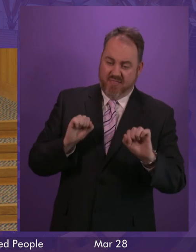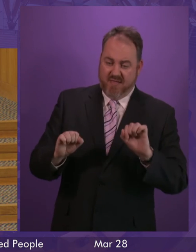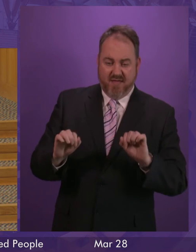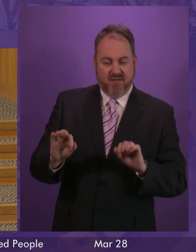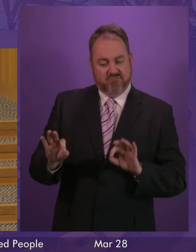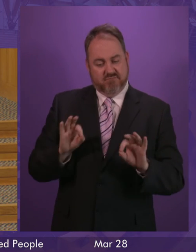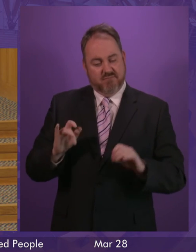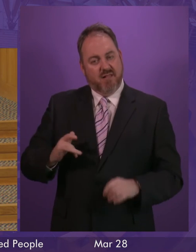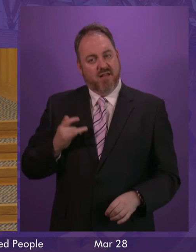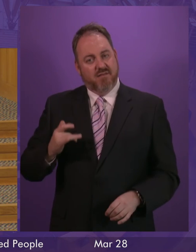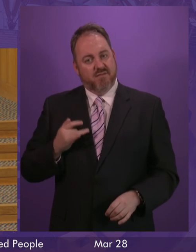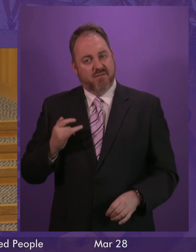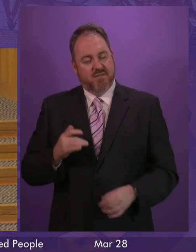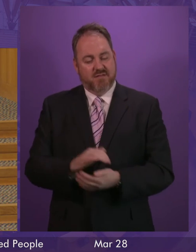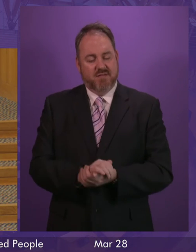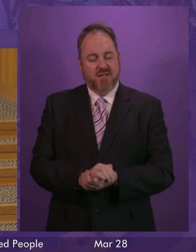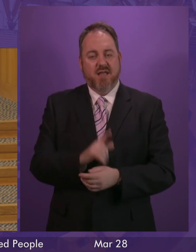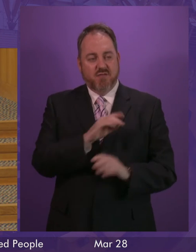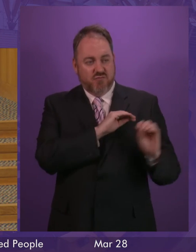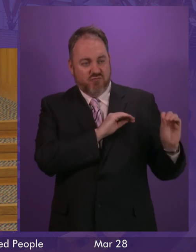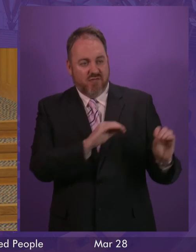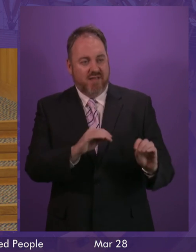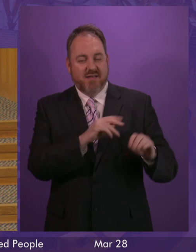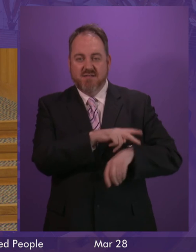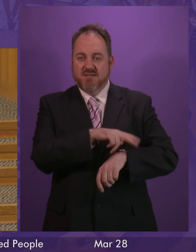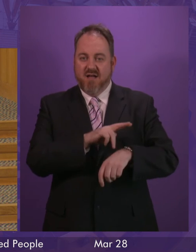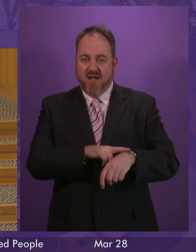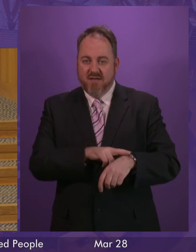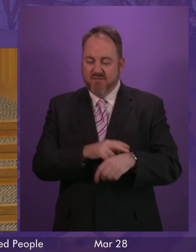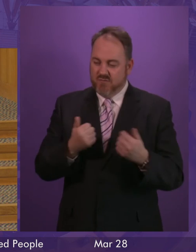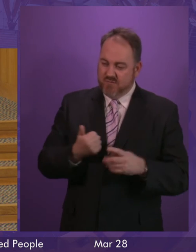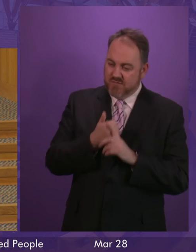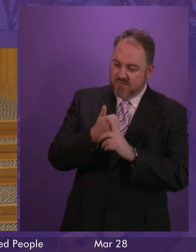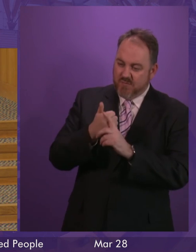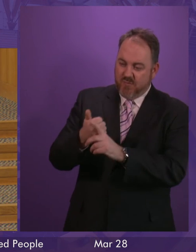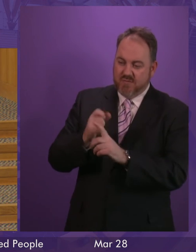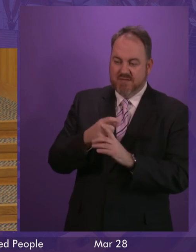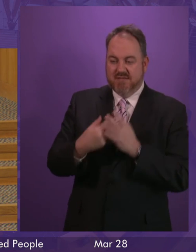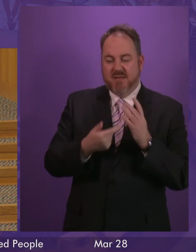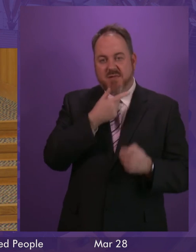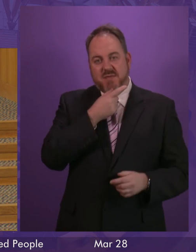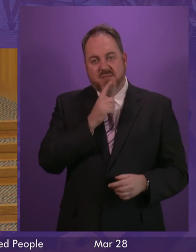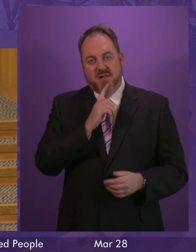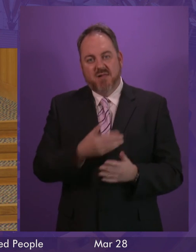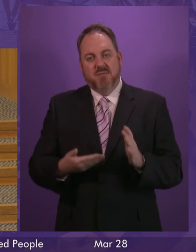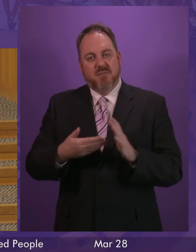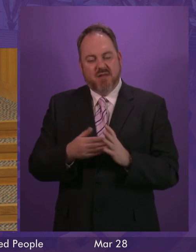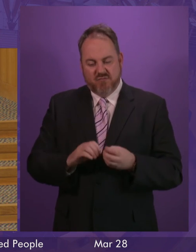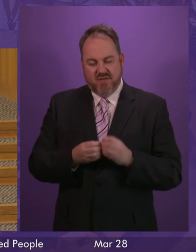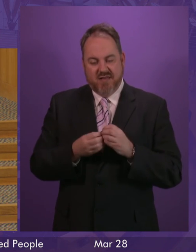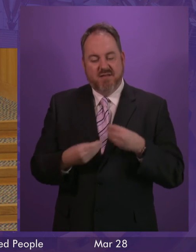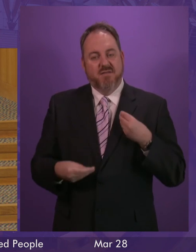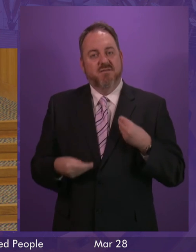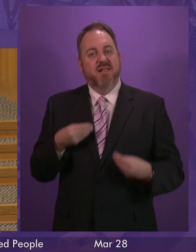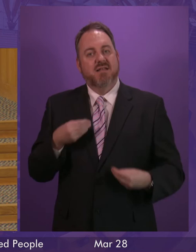the training and the retention of staff to support them through that. And there are also opportunities for flexible working to ensure that careers